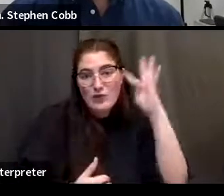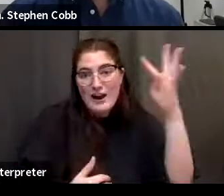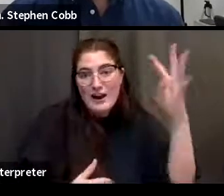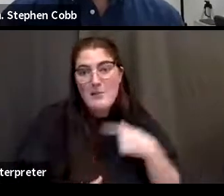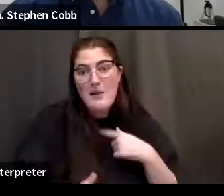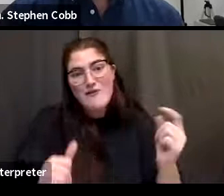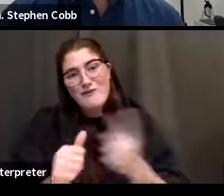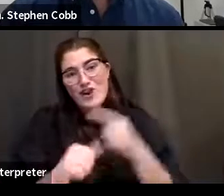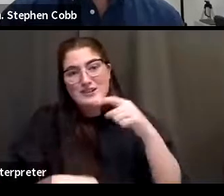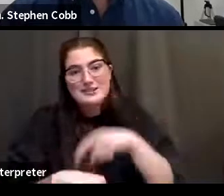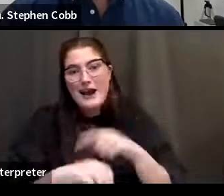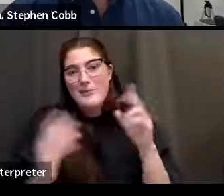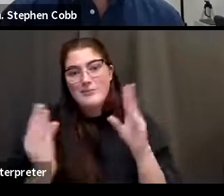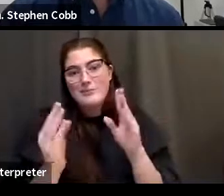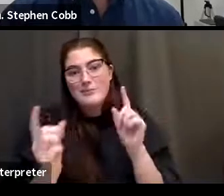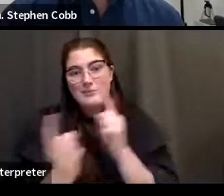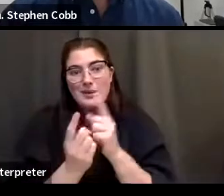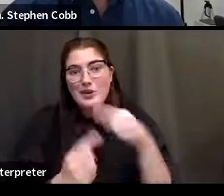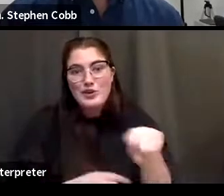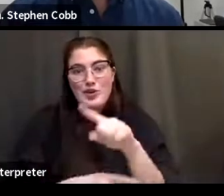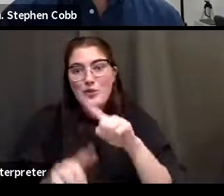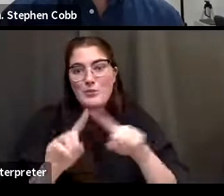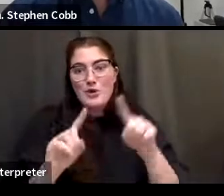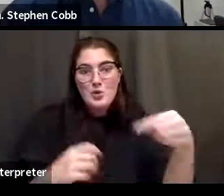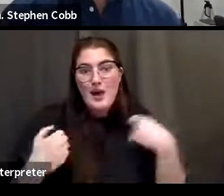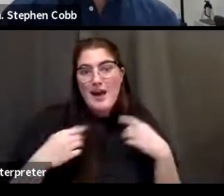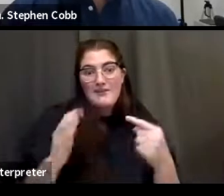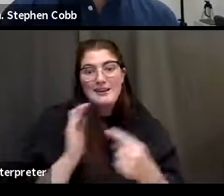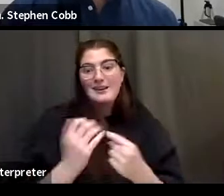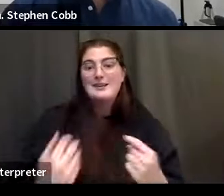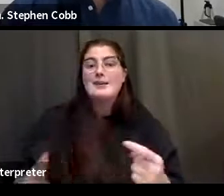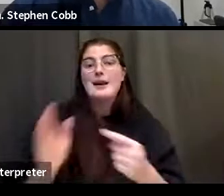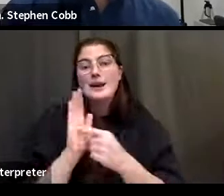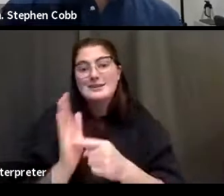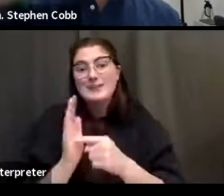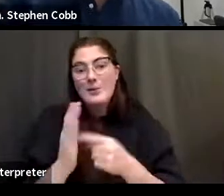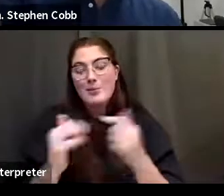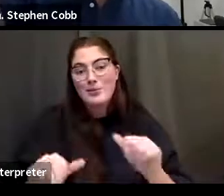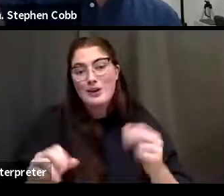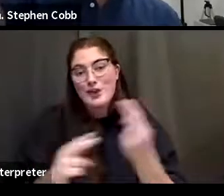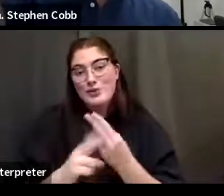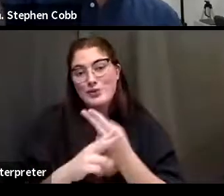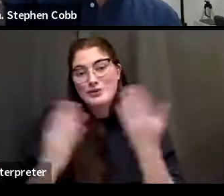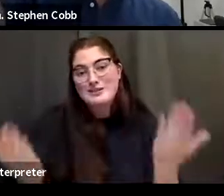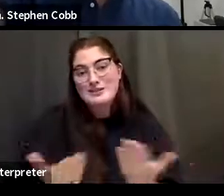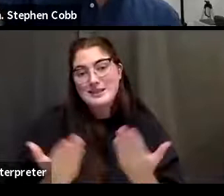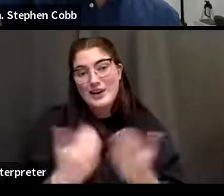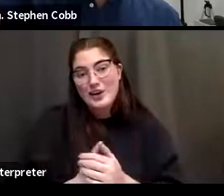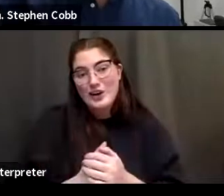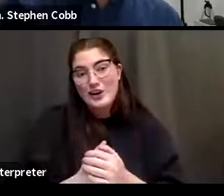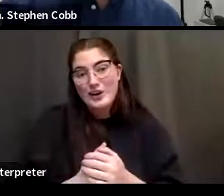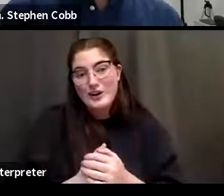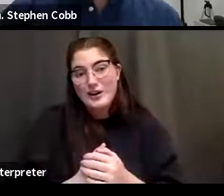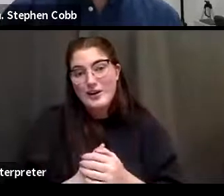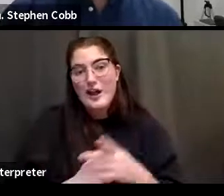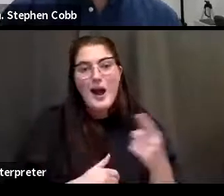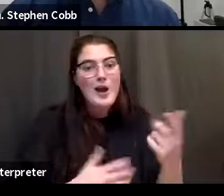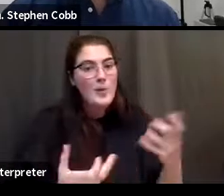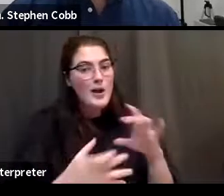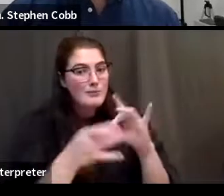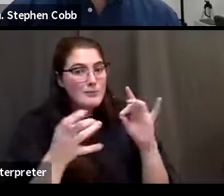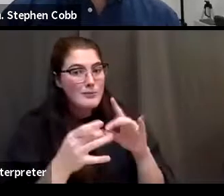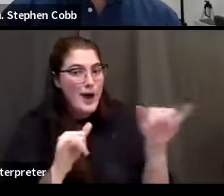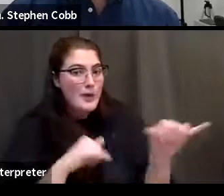examples that we can use here in Carver Terrace. So Dr. Burton, I just want to make a note here that another